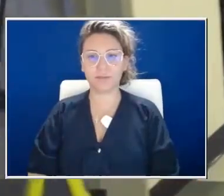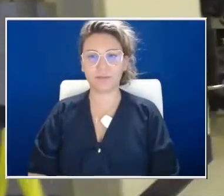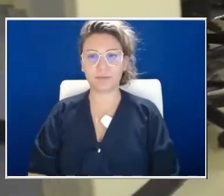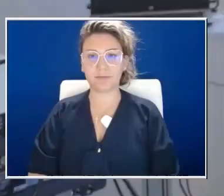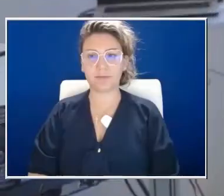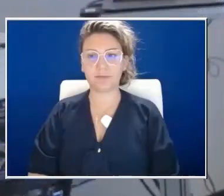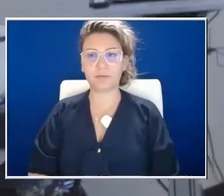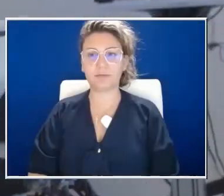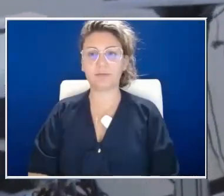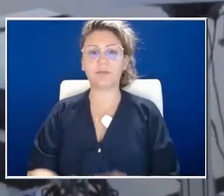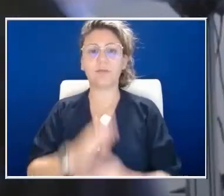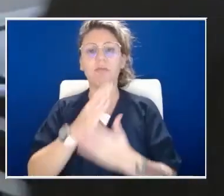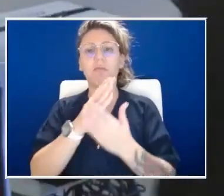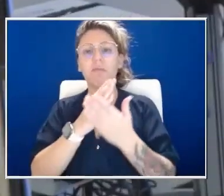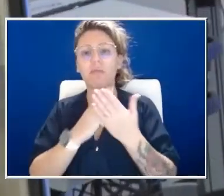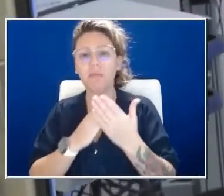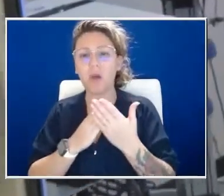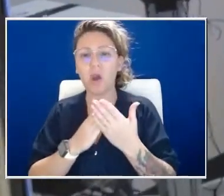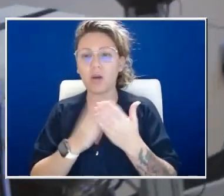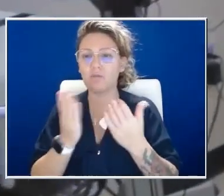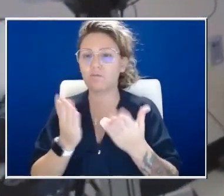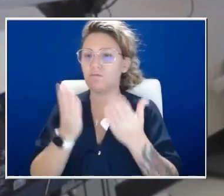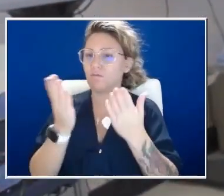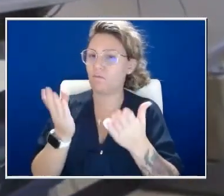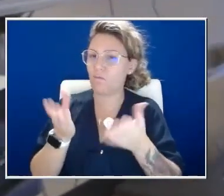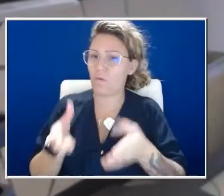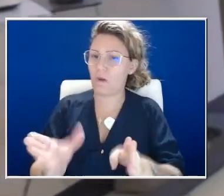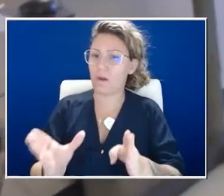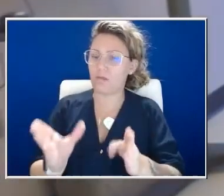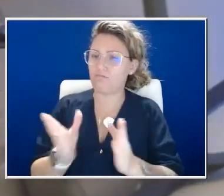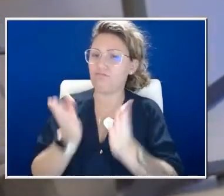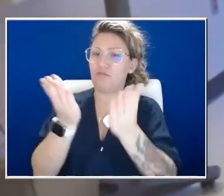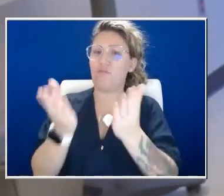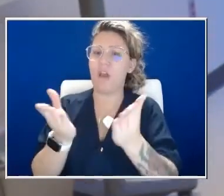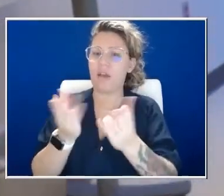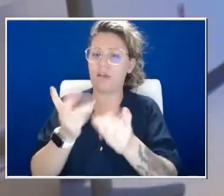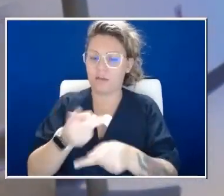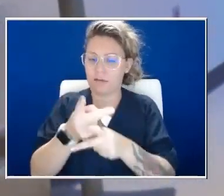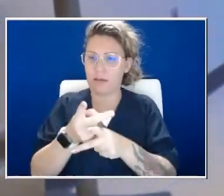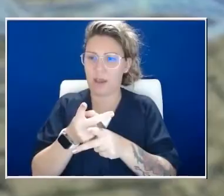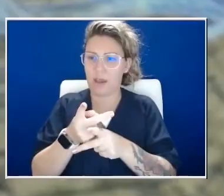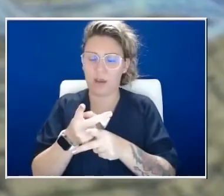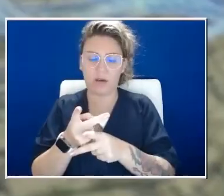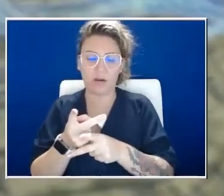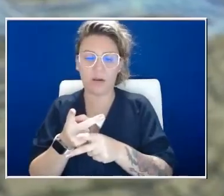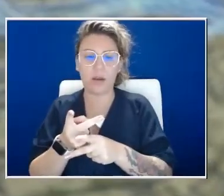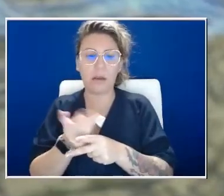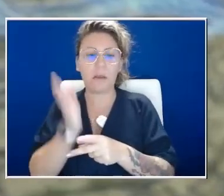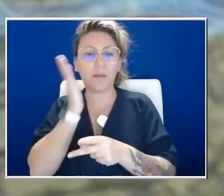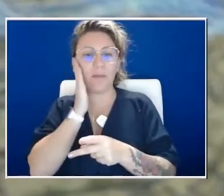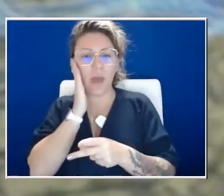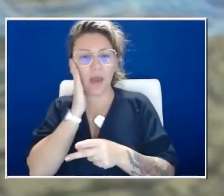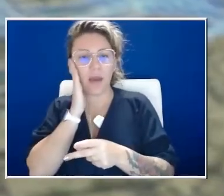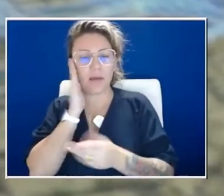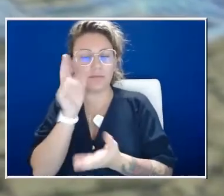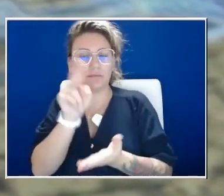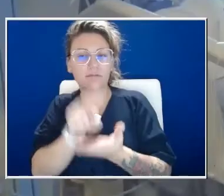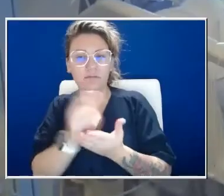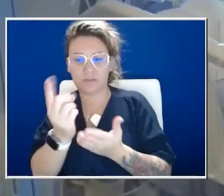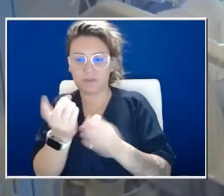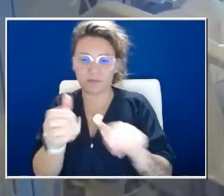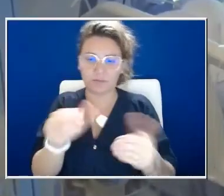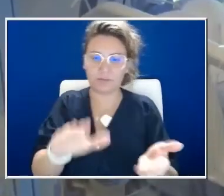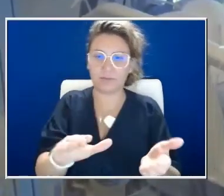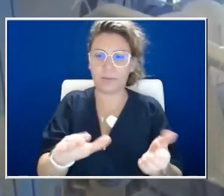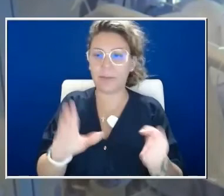Part of the way I provide care for people when I'm at the bedside and someone's dying is having to pay a lot of